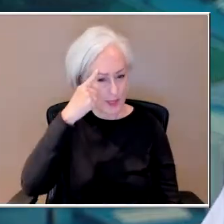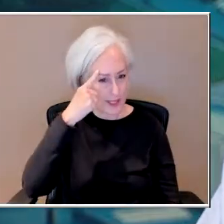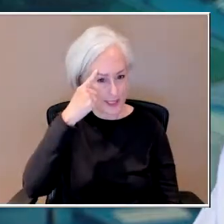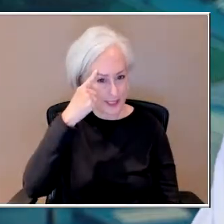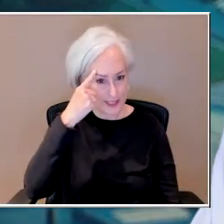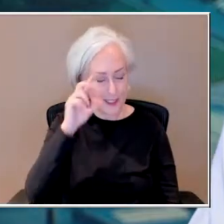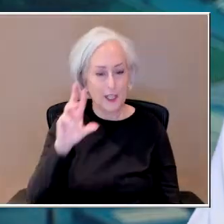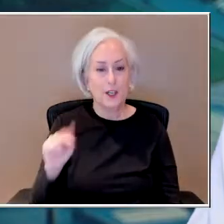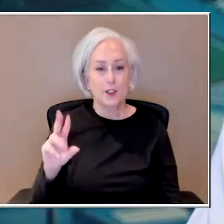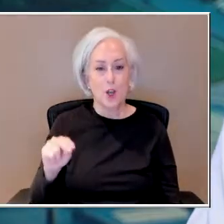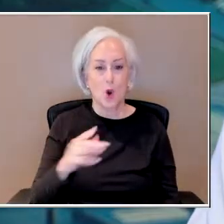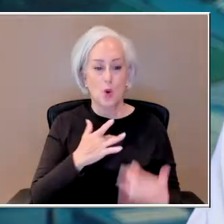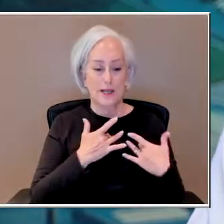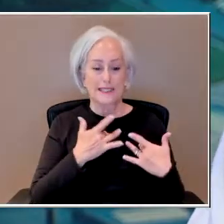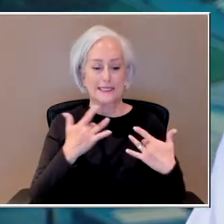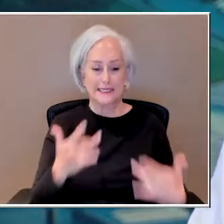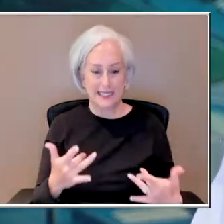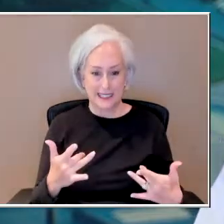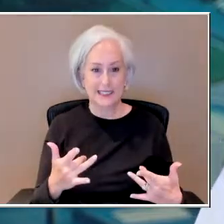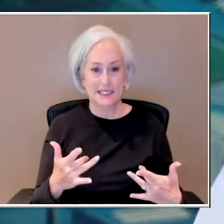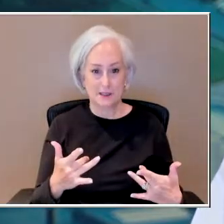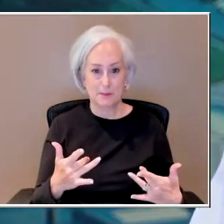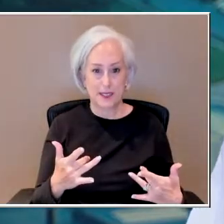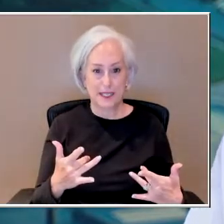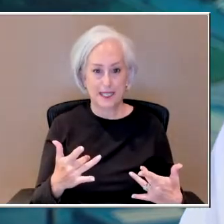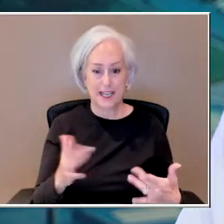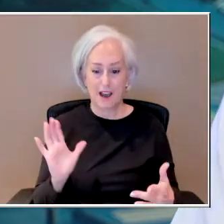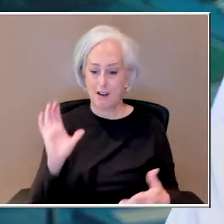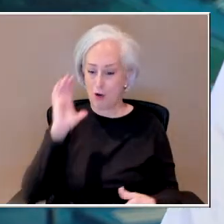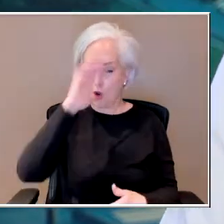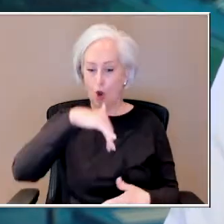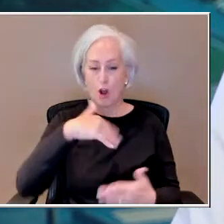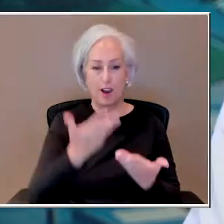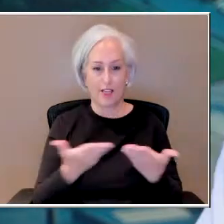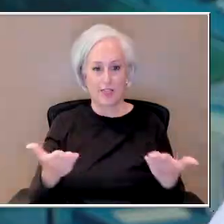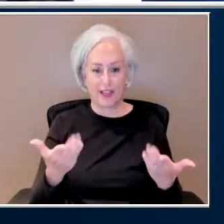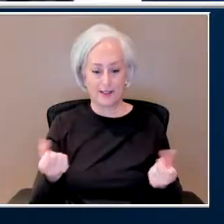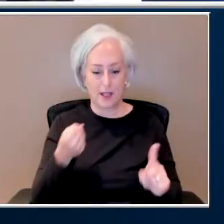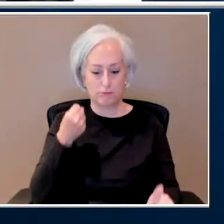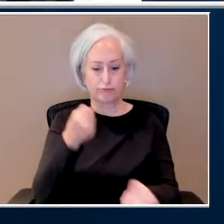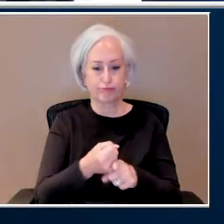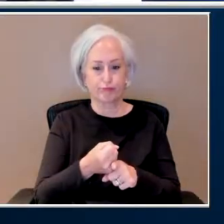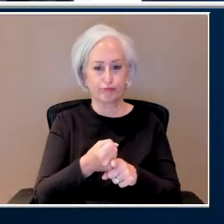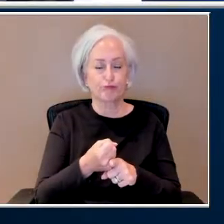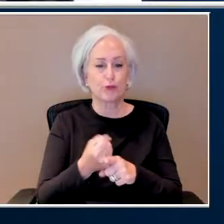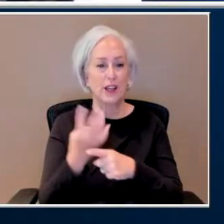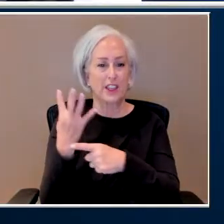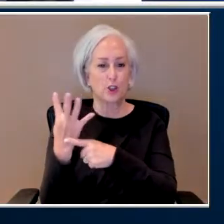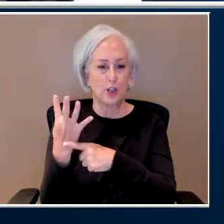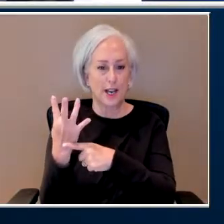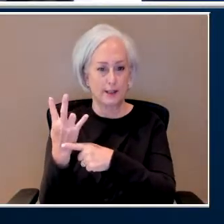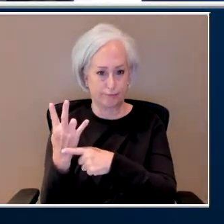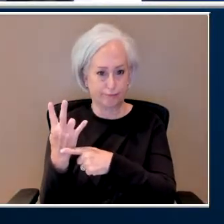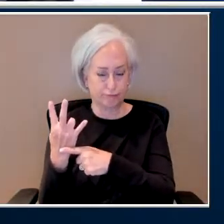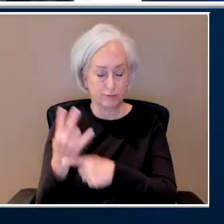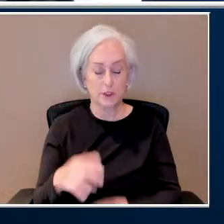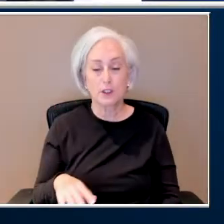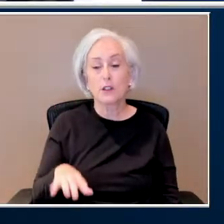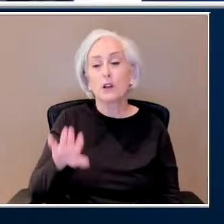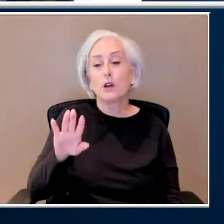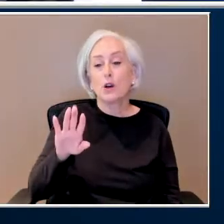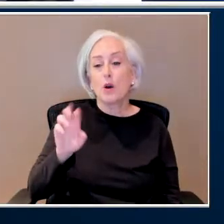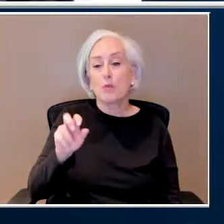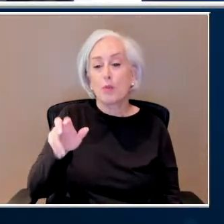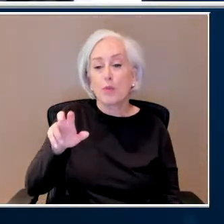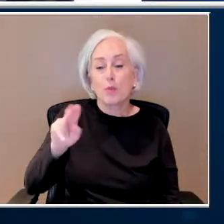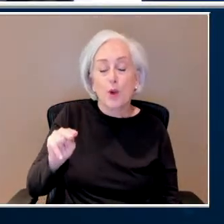tends to be just kind of a freak thing that happens genetically. Okay. Jeremy has a question for you, Brennan. What